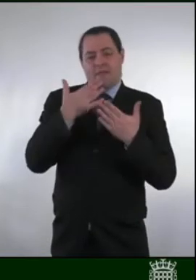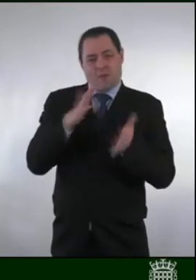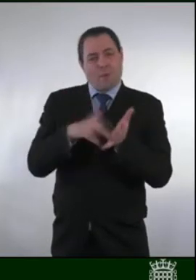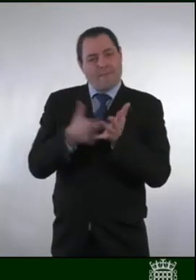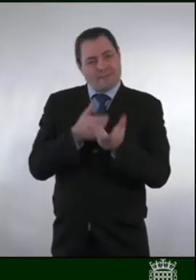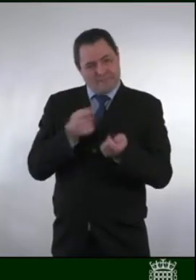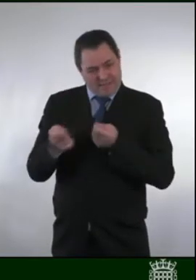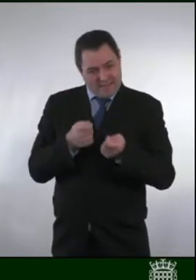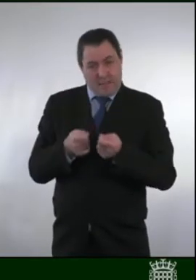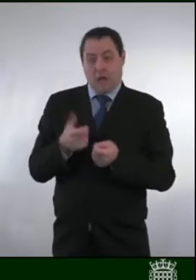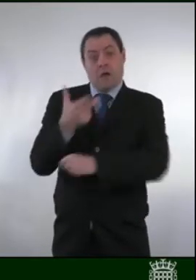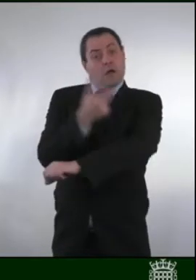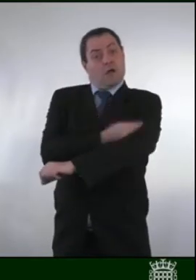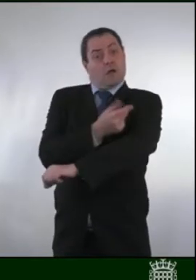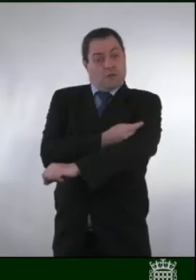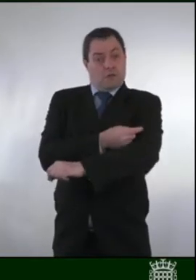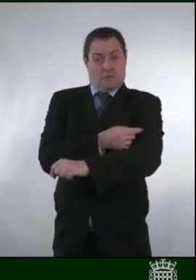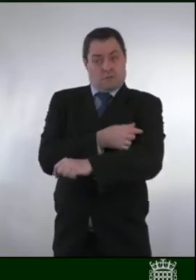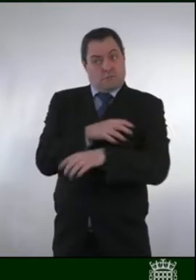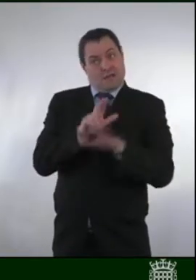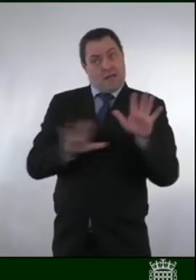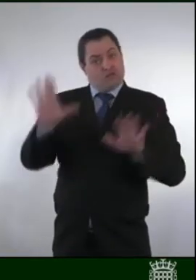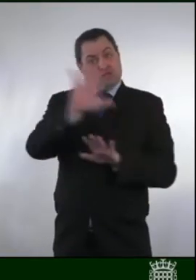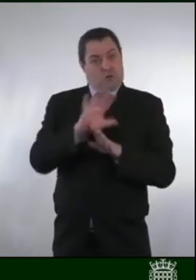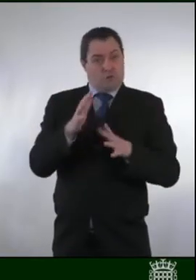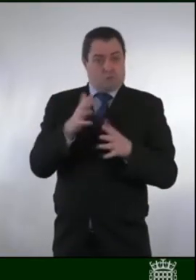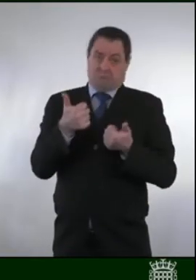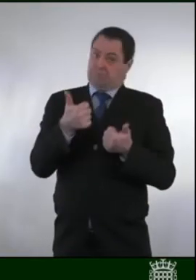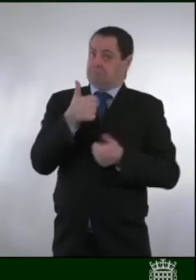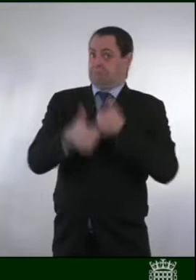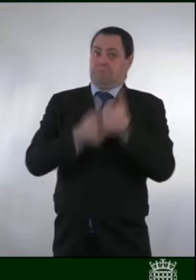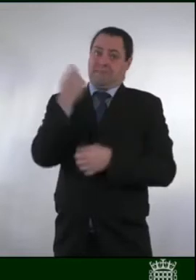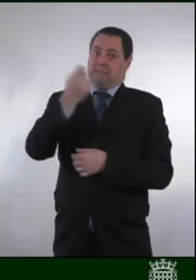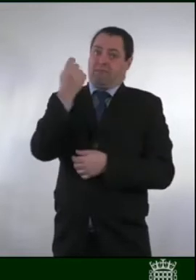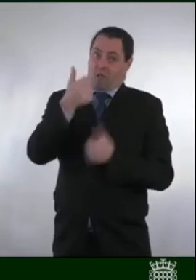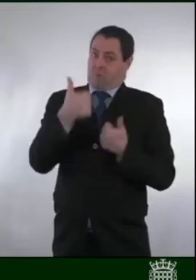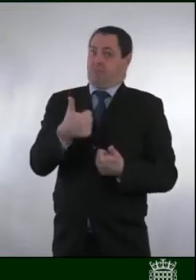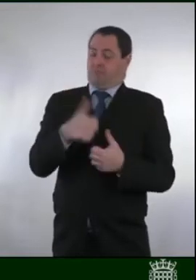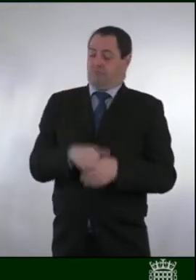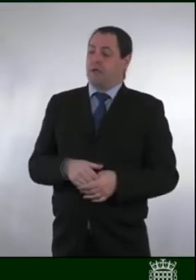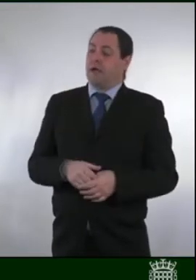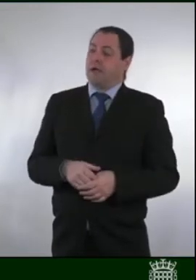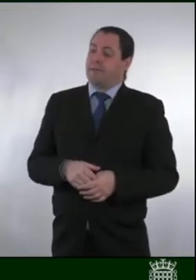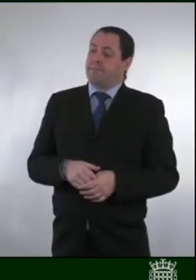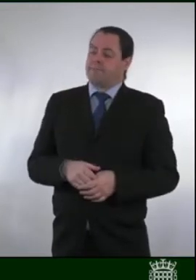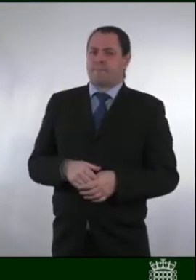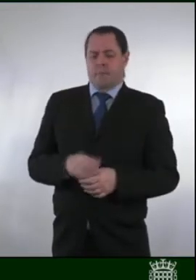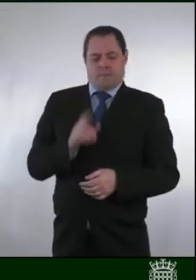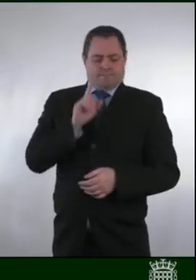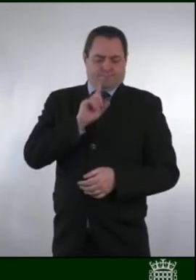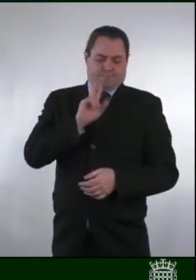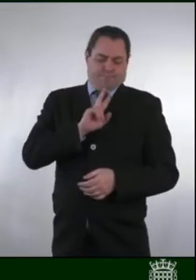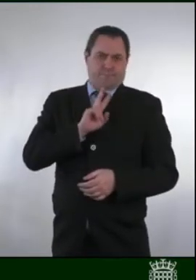rollout of COVID-19 vaccinations is an absolutely tremendous success story. But it's only in the past few days that